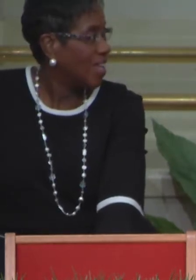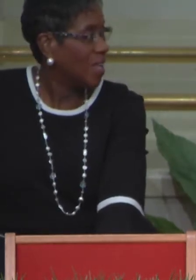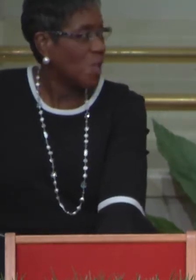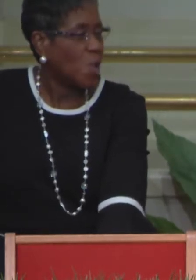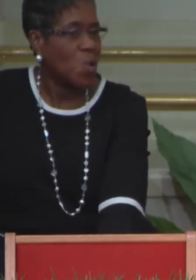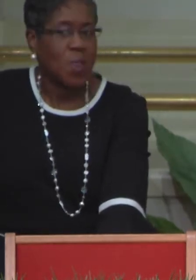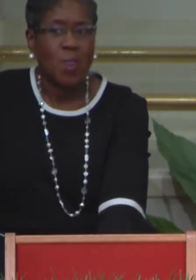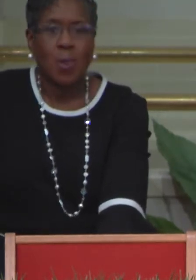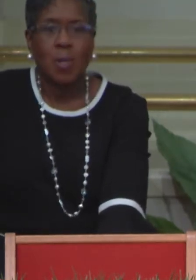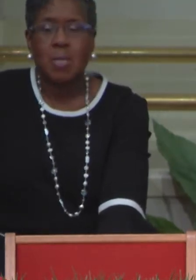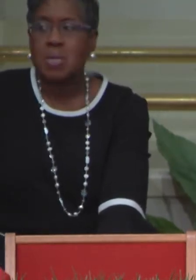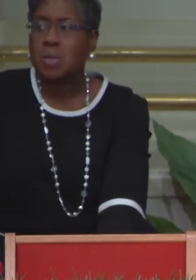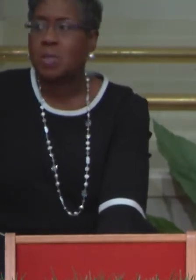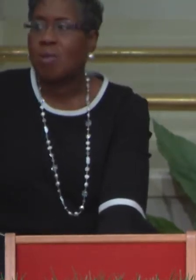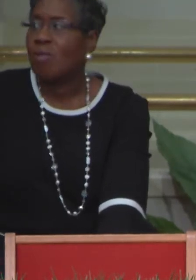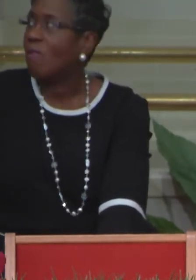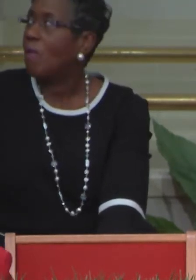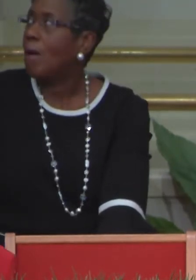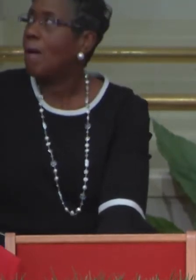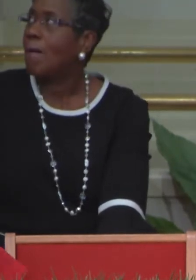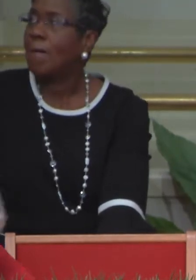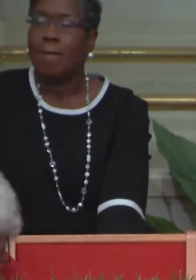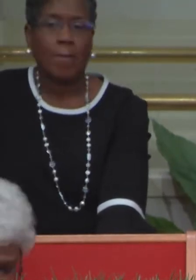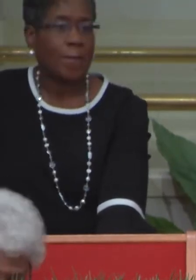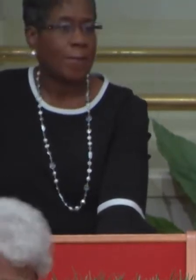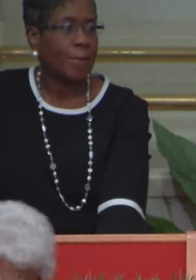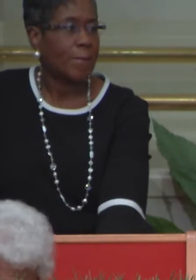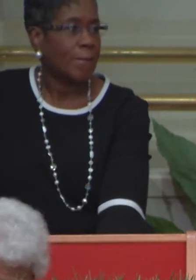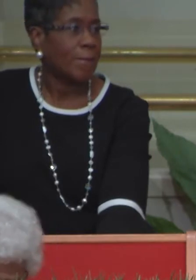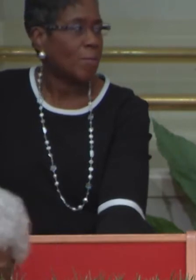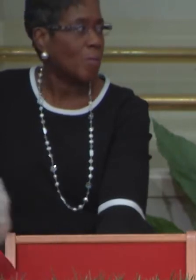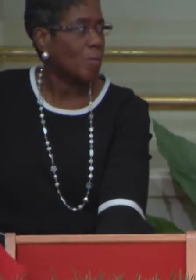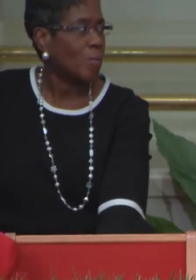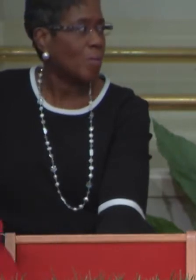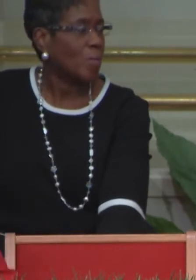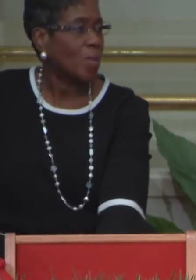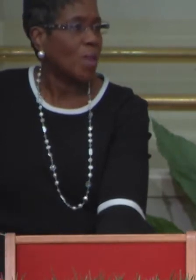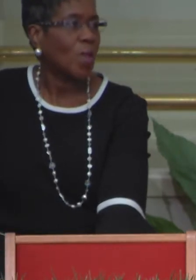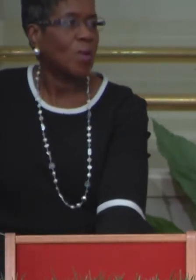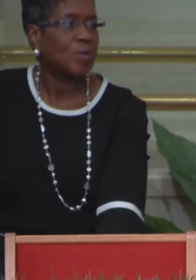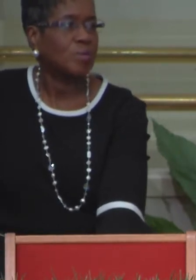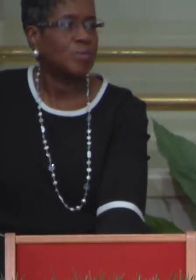More importantly, I'm glad he knows me.